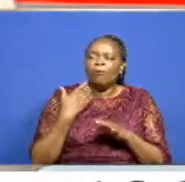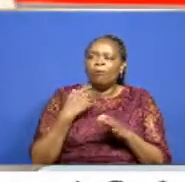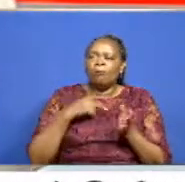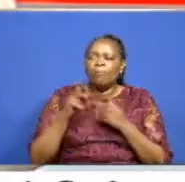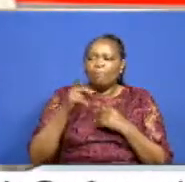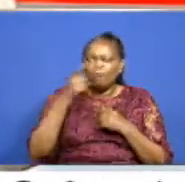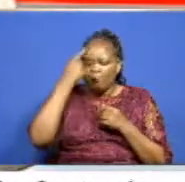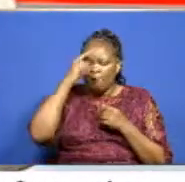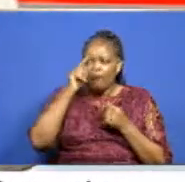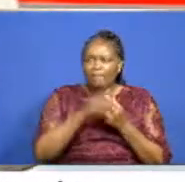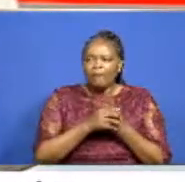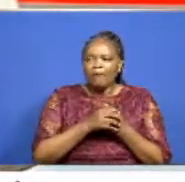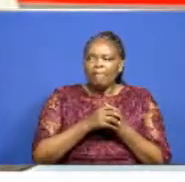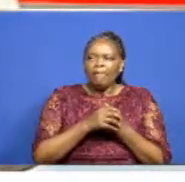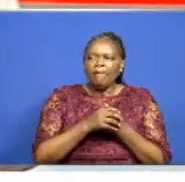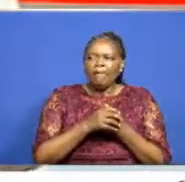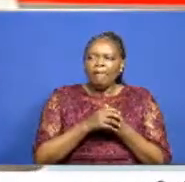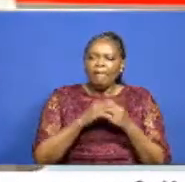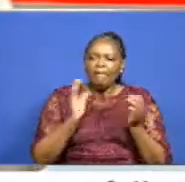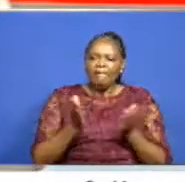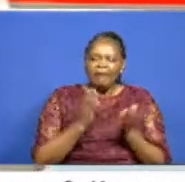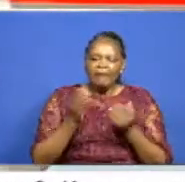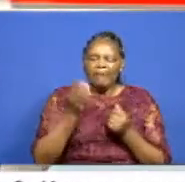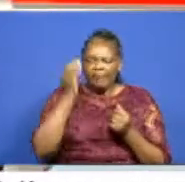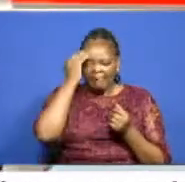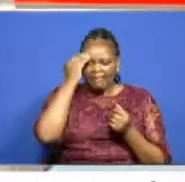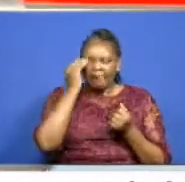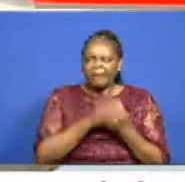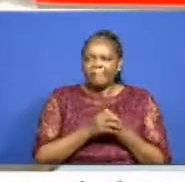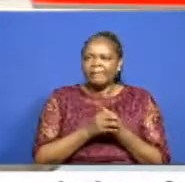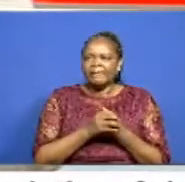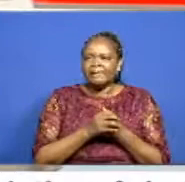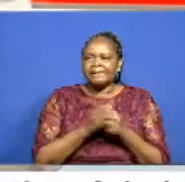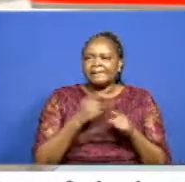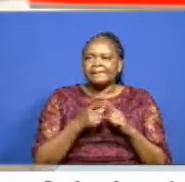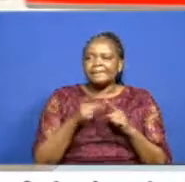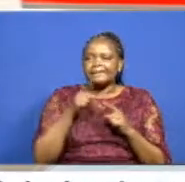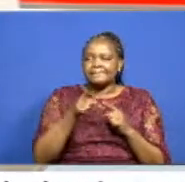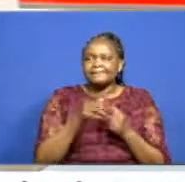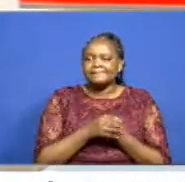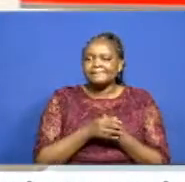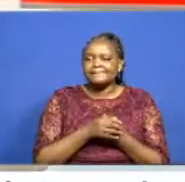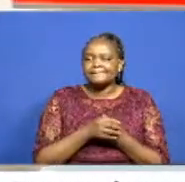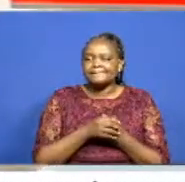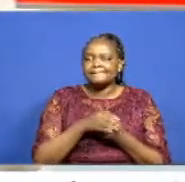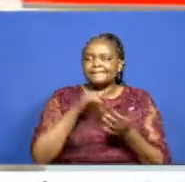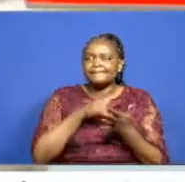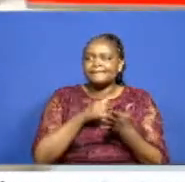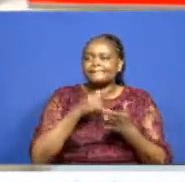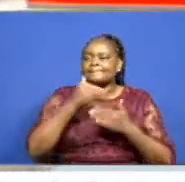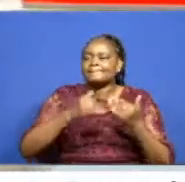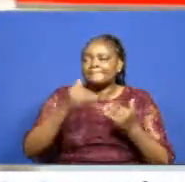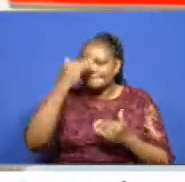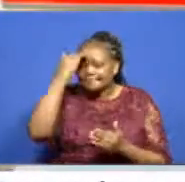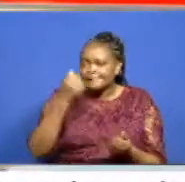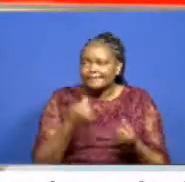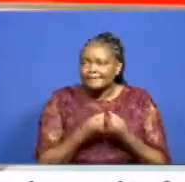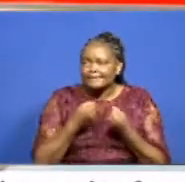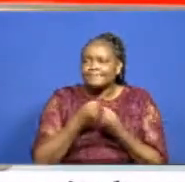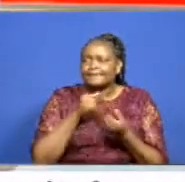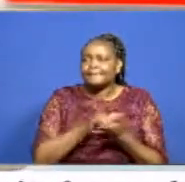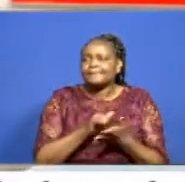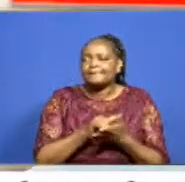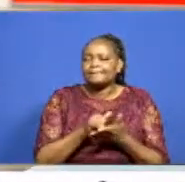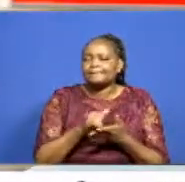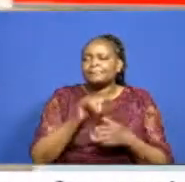of encouraging online learning, but they have been conscripted into this process because of the challenge which was caused by